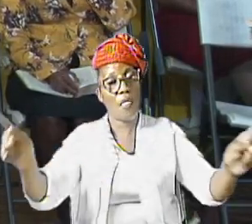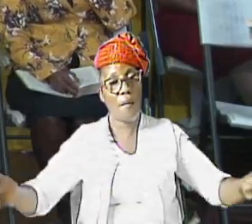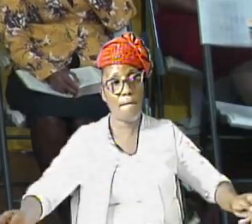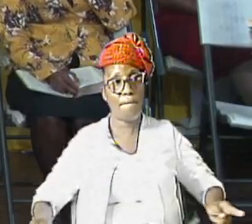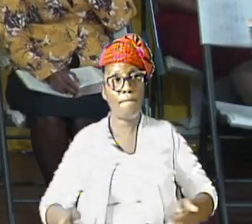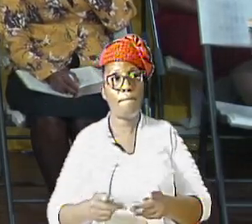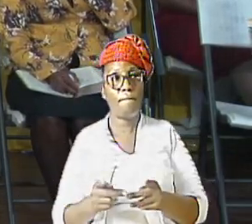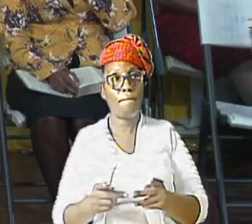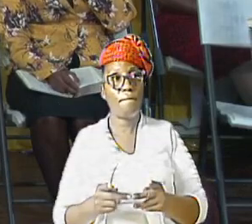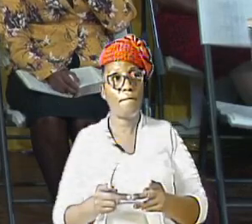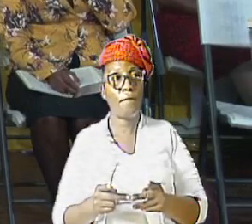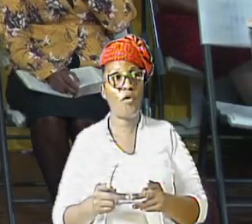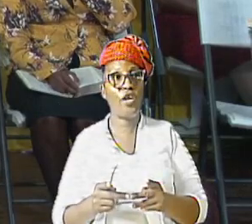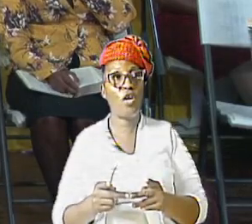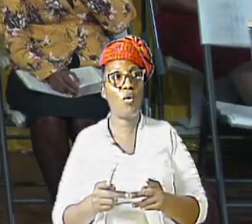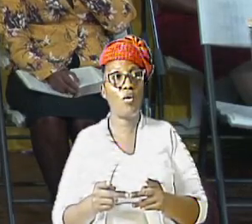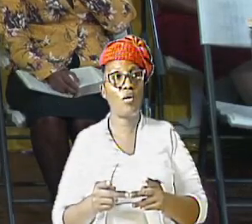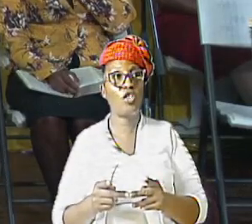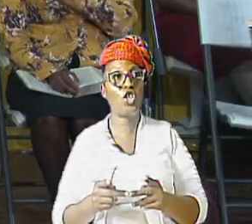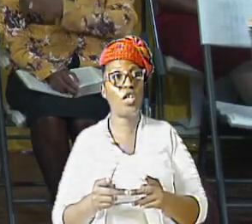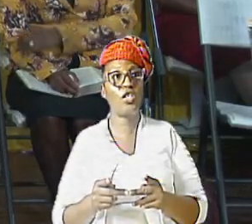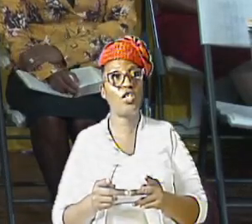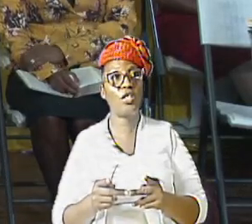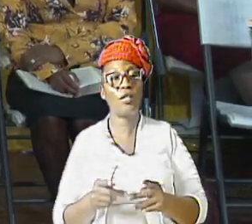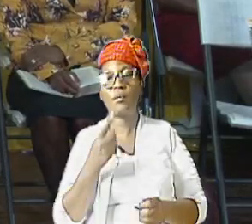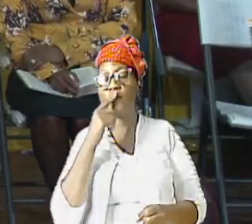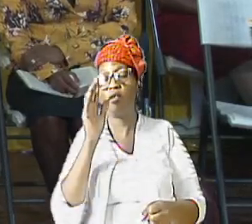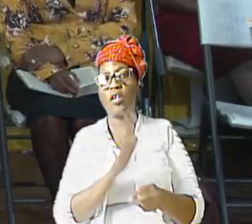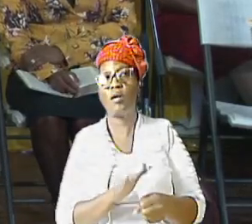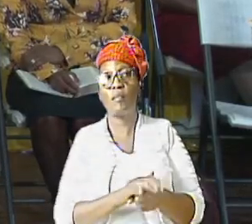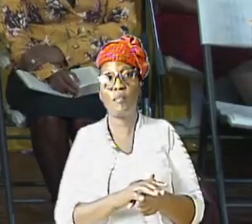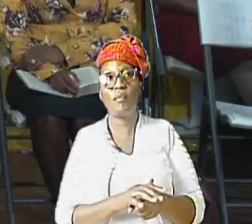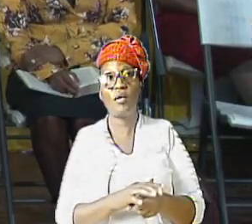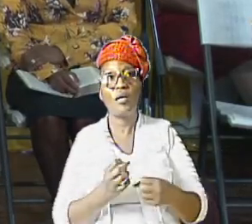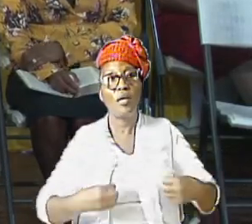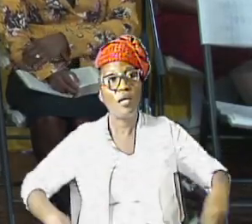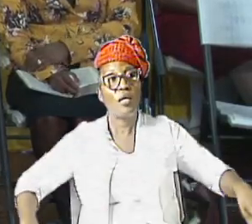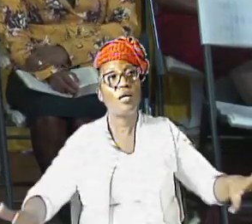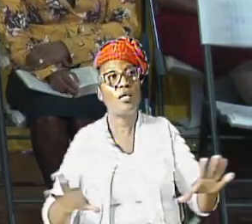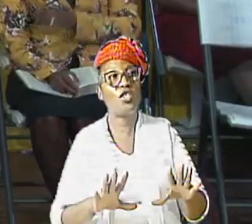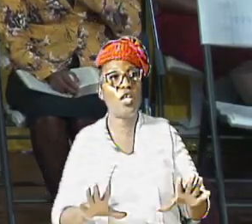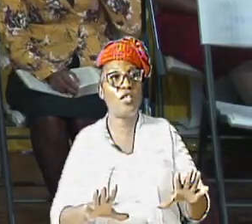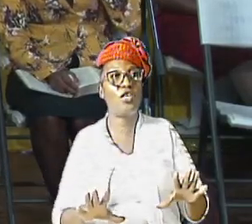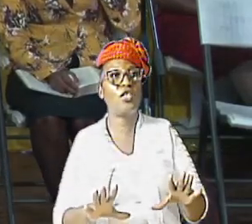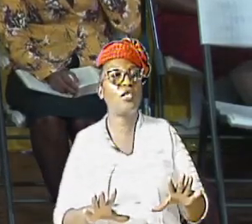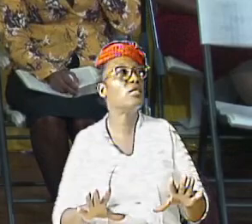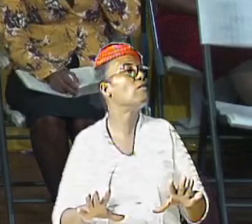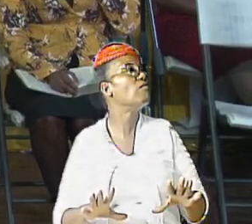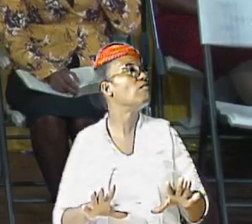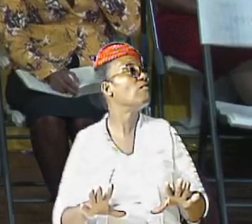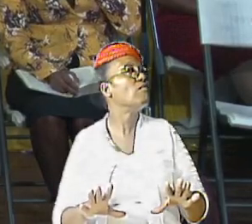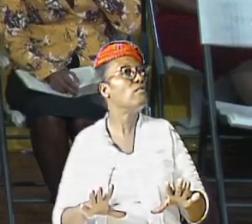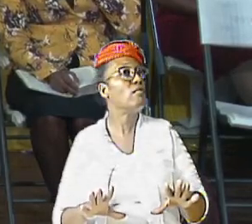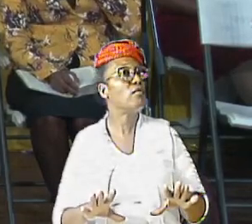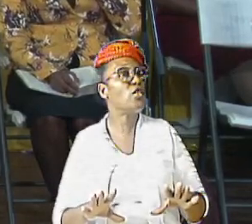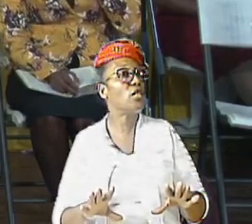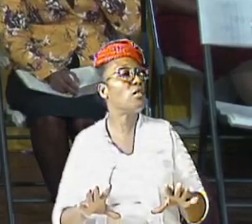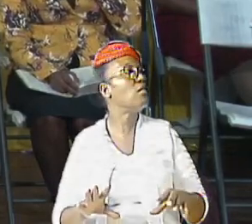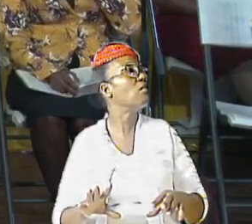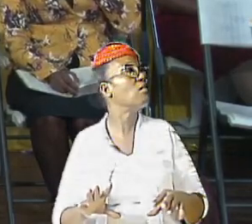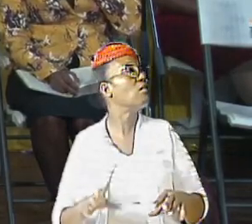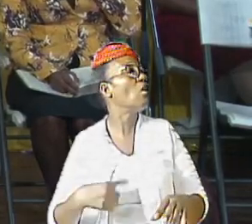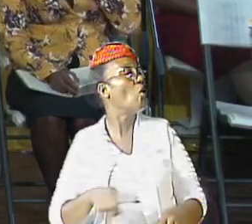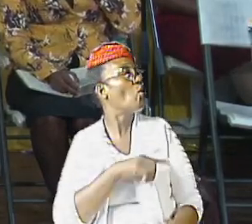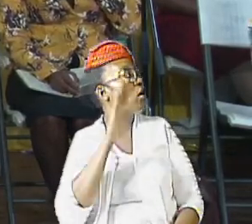a physical place on this earth called Zion, the Promised Land, also known as Jerusalem.